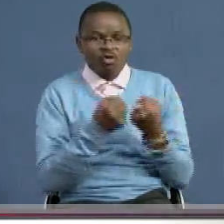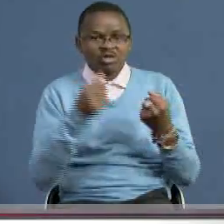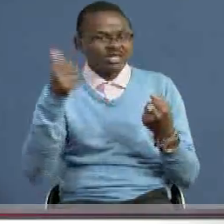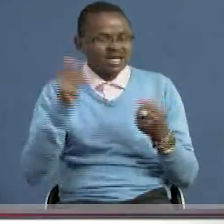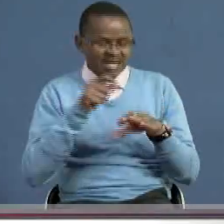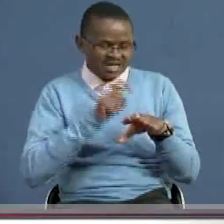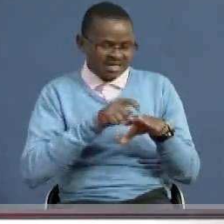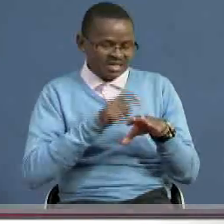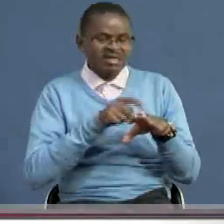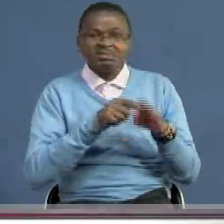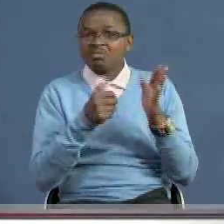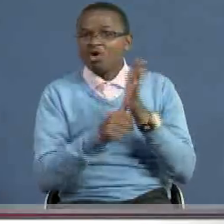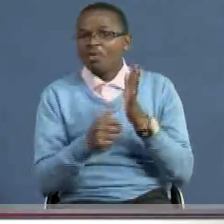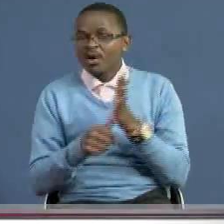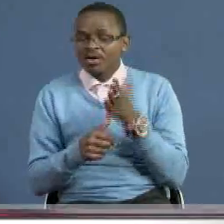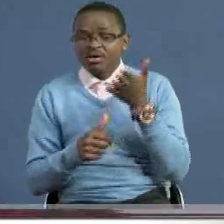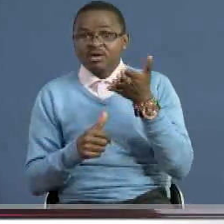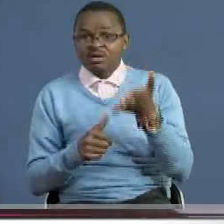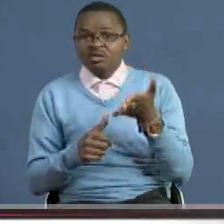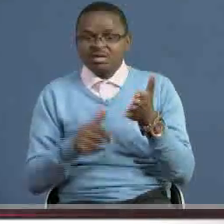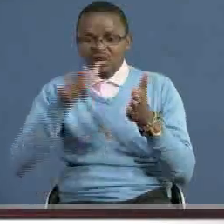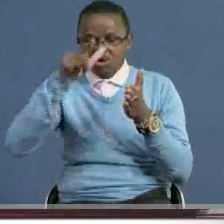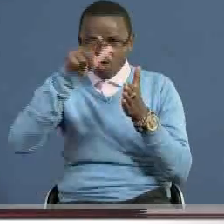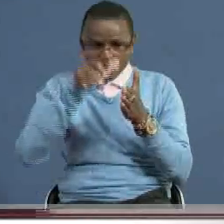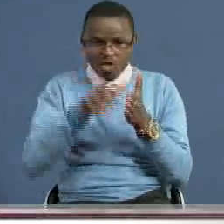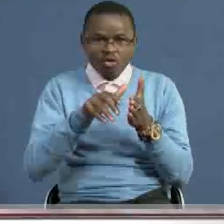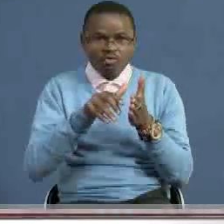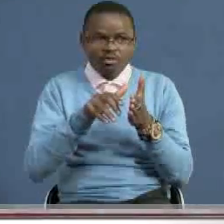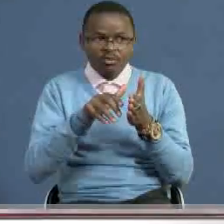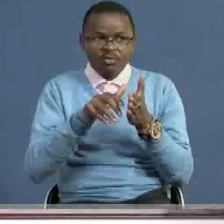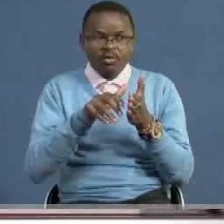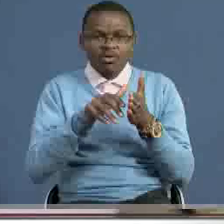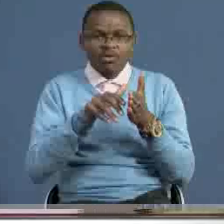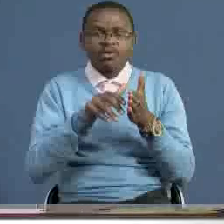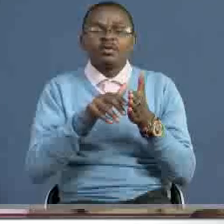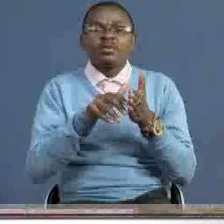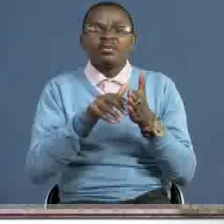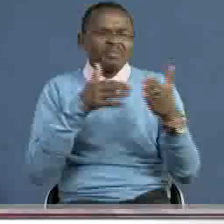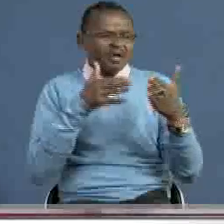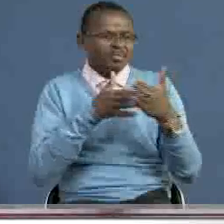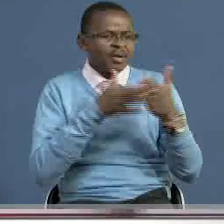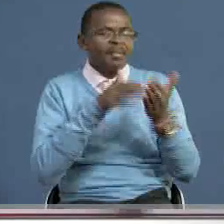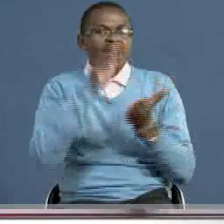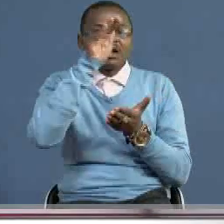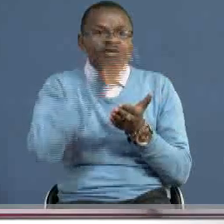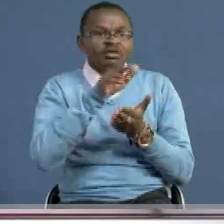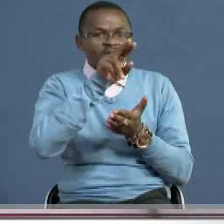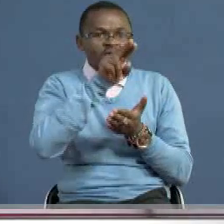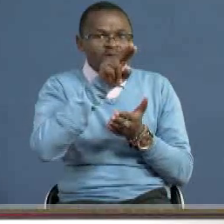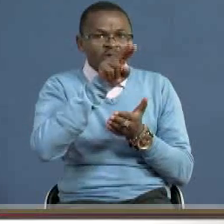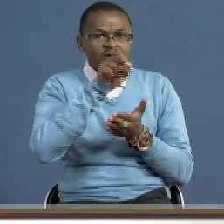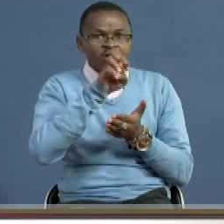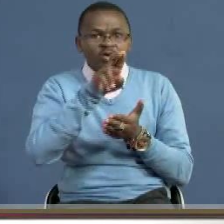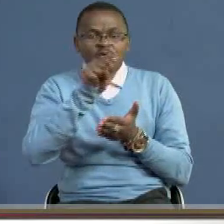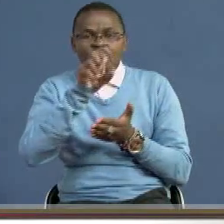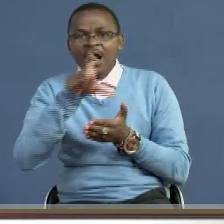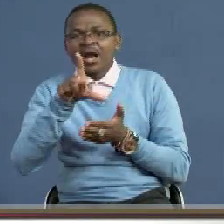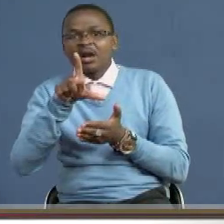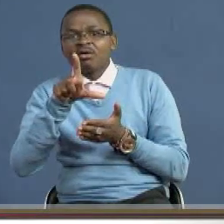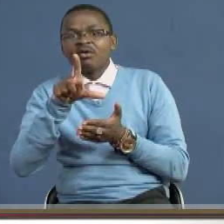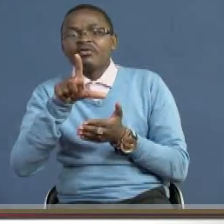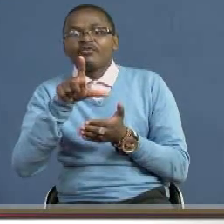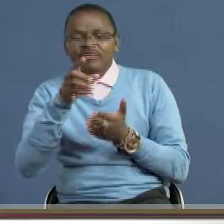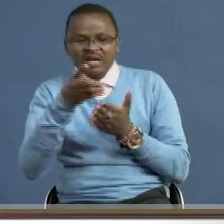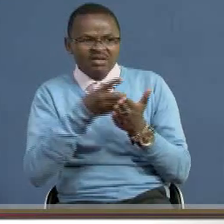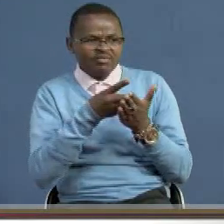skin irritation. The use of this low-cost, low-technology gel could break through barriers to markedly reduce neonatal infection and in extension